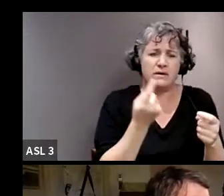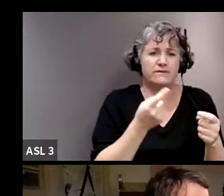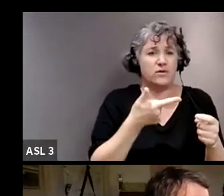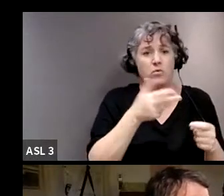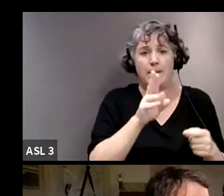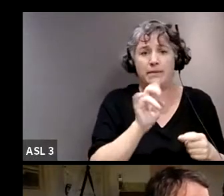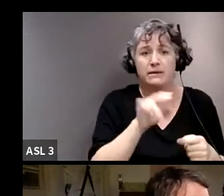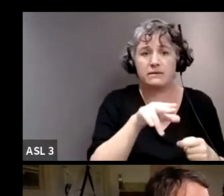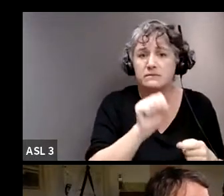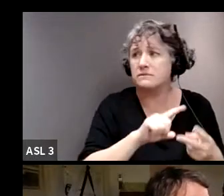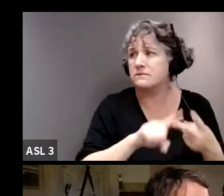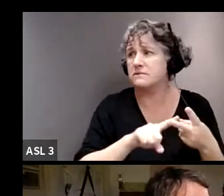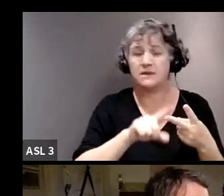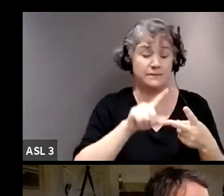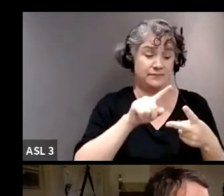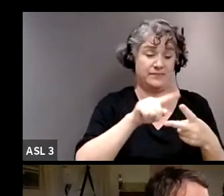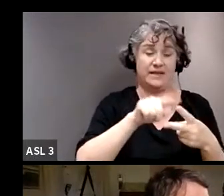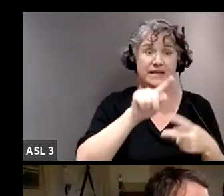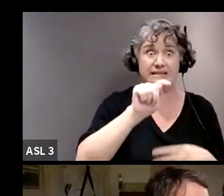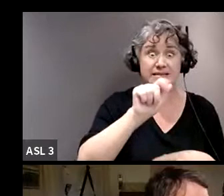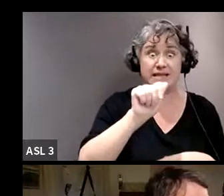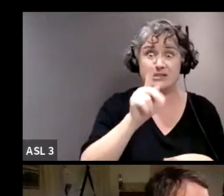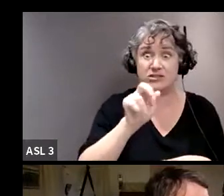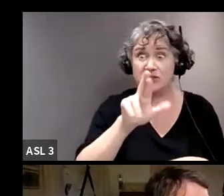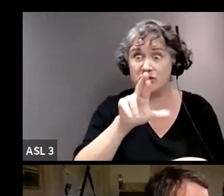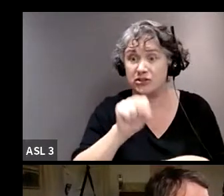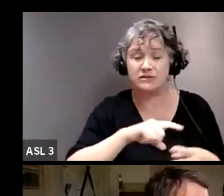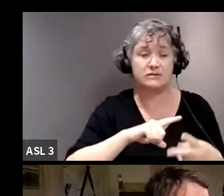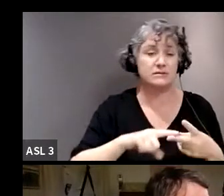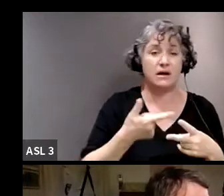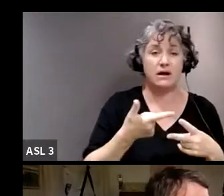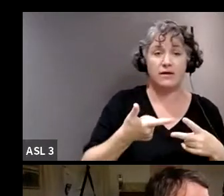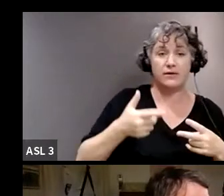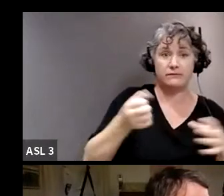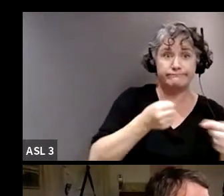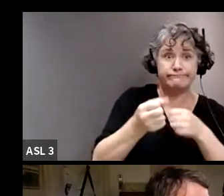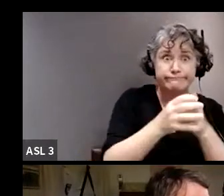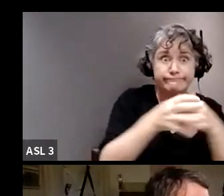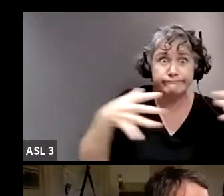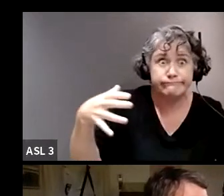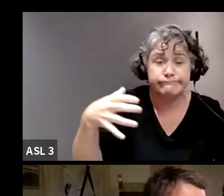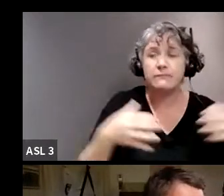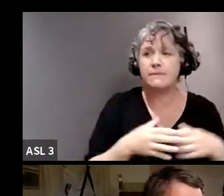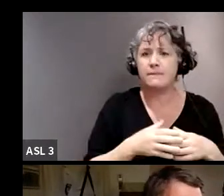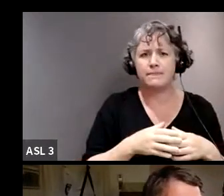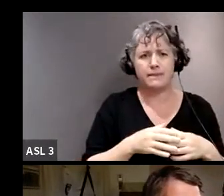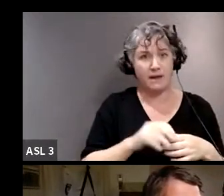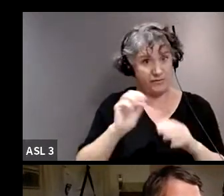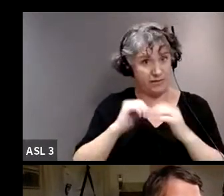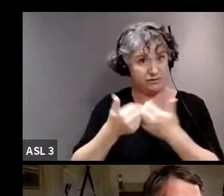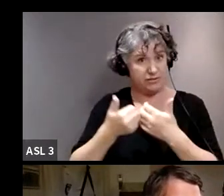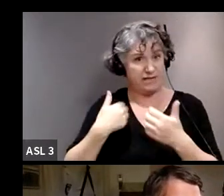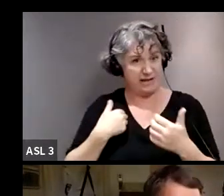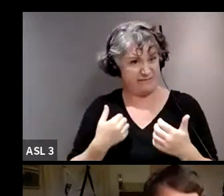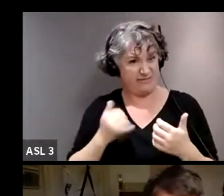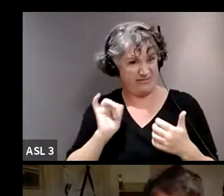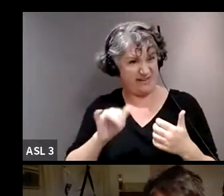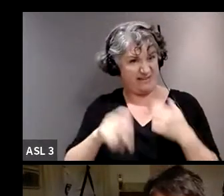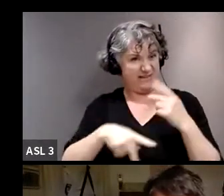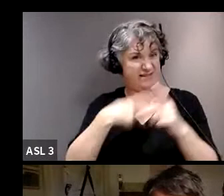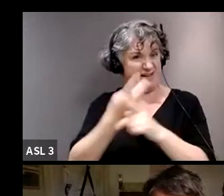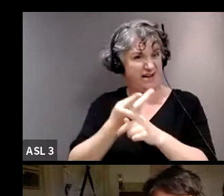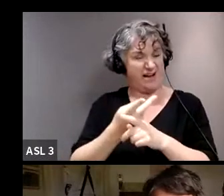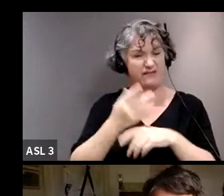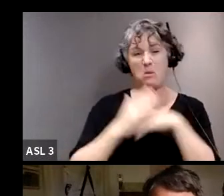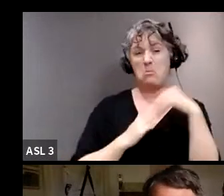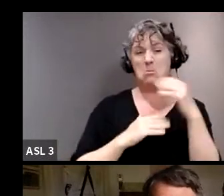tasers that are causing harm or extra weapons or money more money to hire more officers what other agency has this type of double standard in our city none and